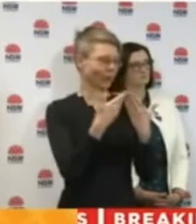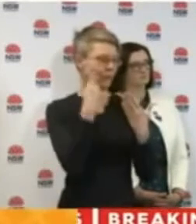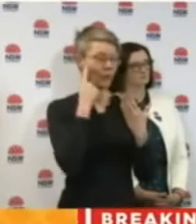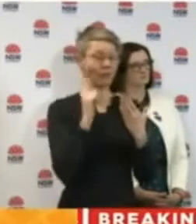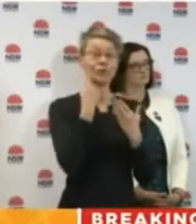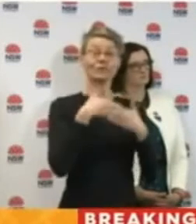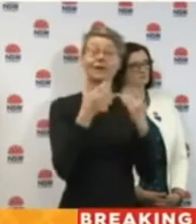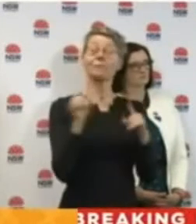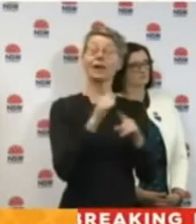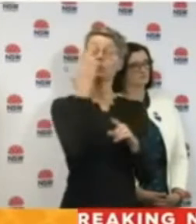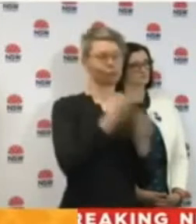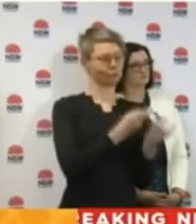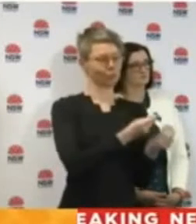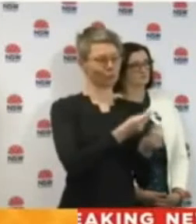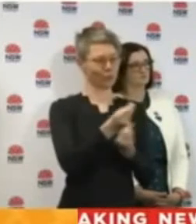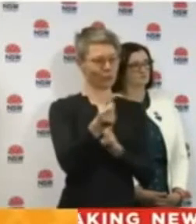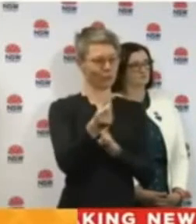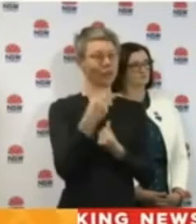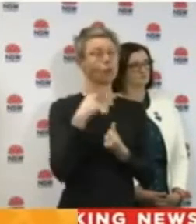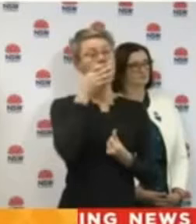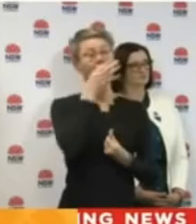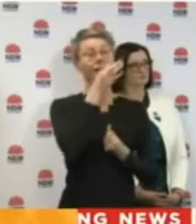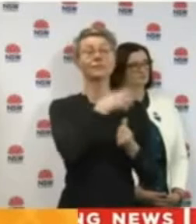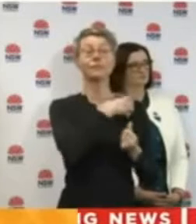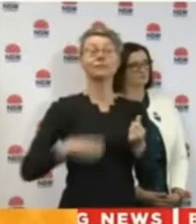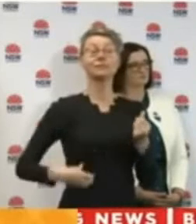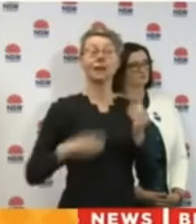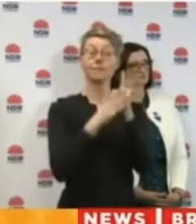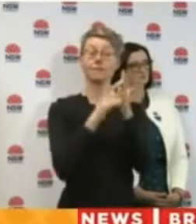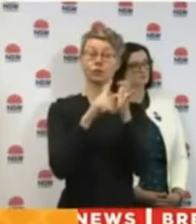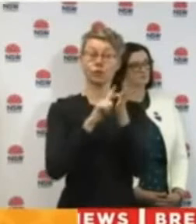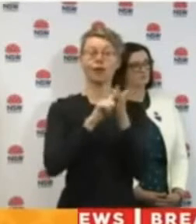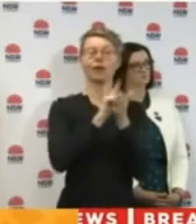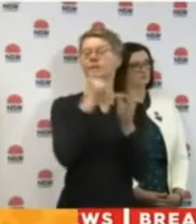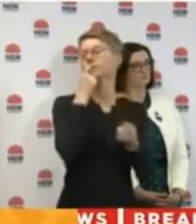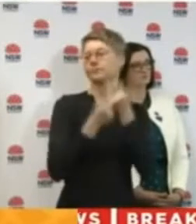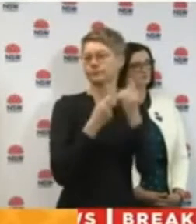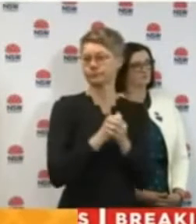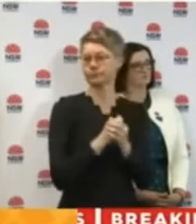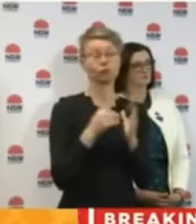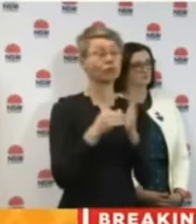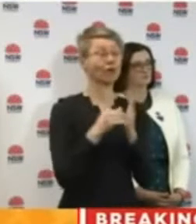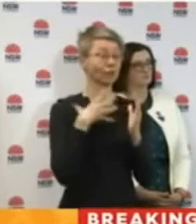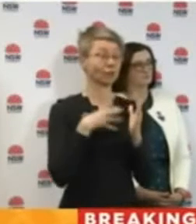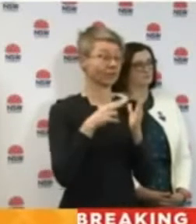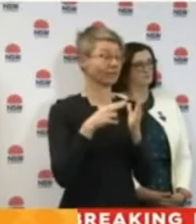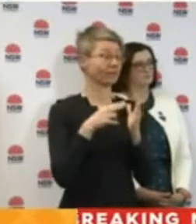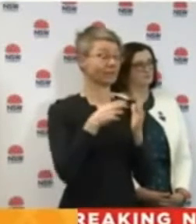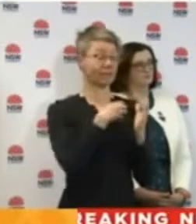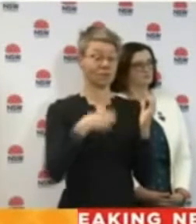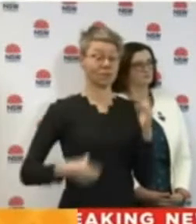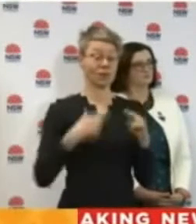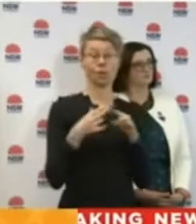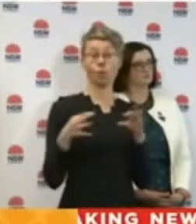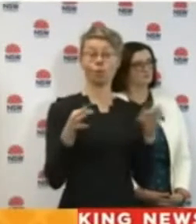smooth, and I'll ask Minister Mitchell to give an update later. But today I also wanted to acknowledge the great work done by the Minister for Planning. We know during this